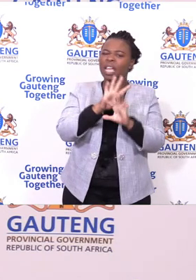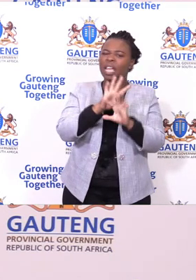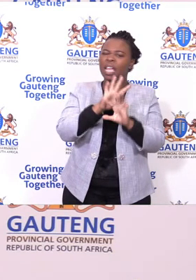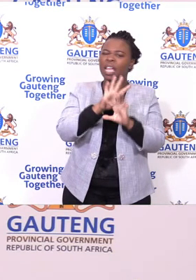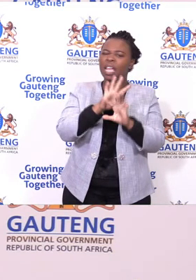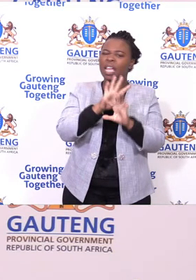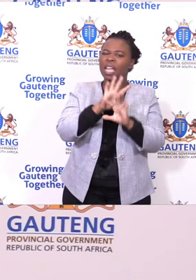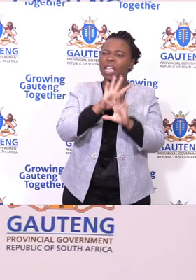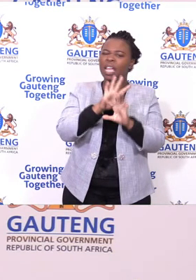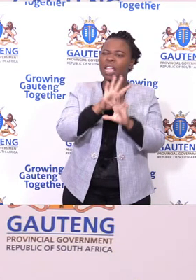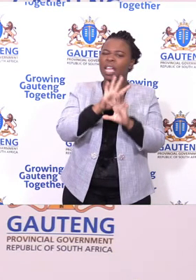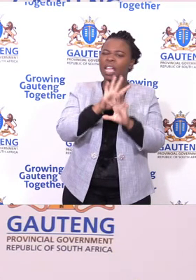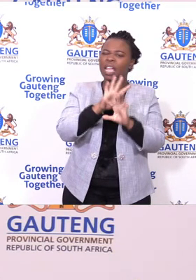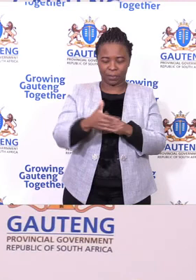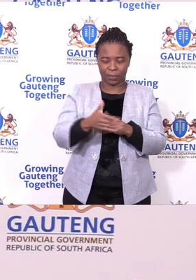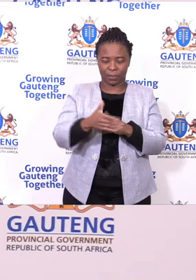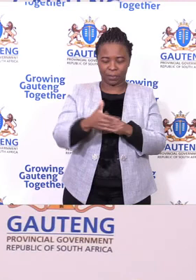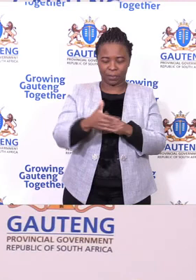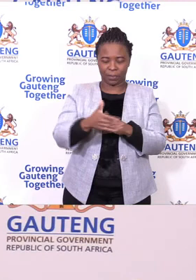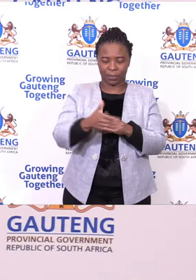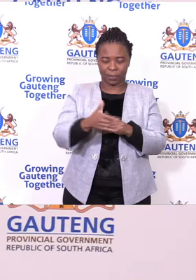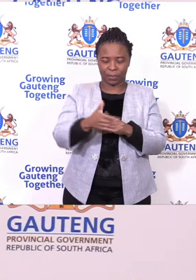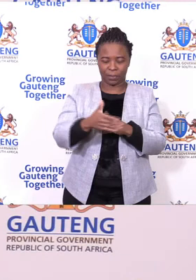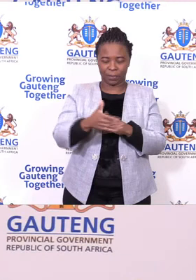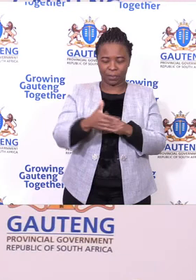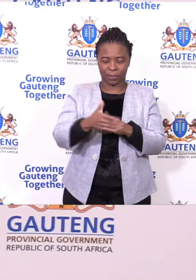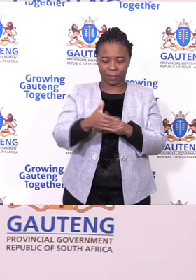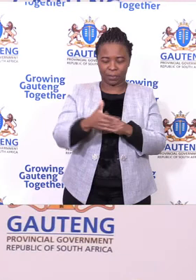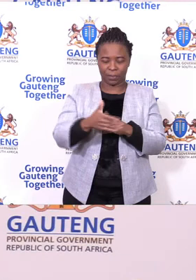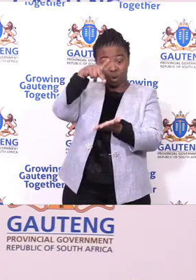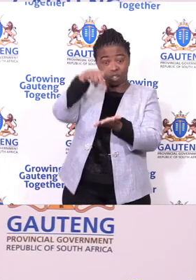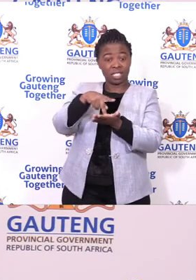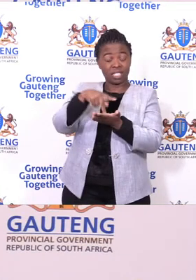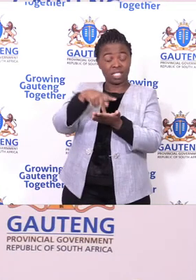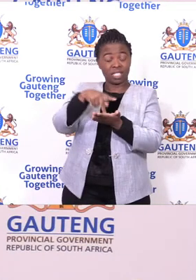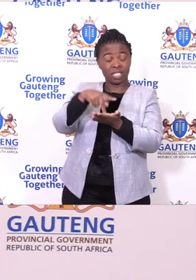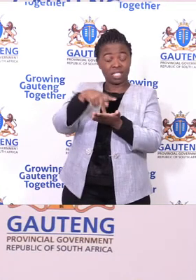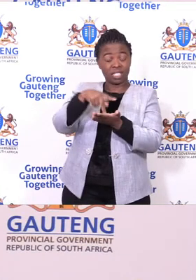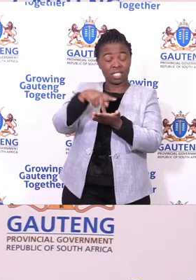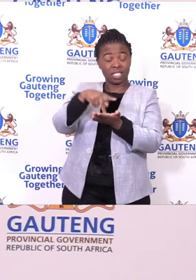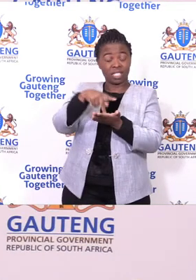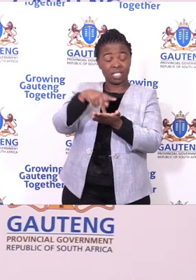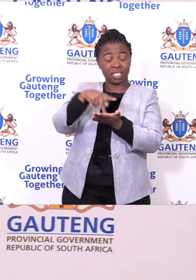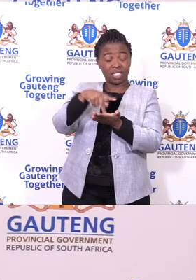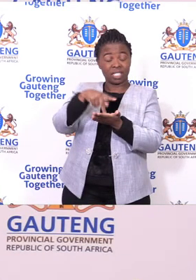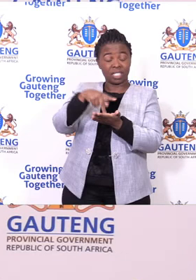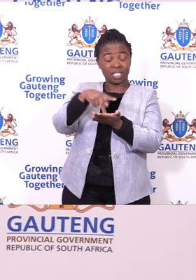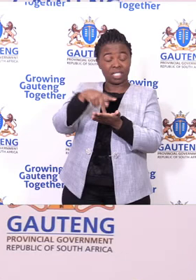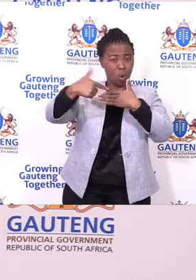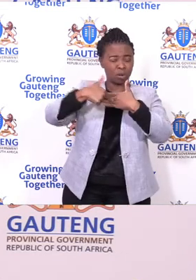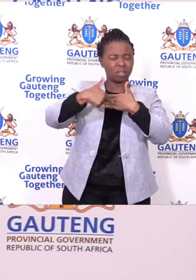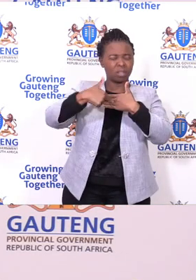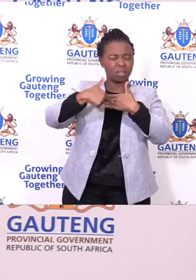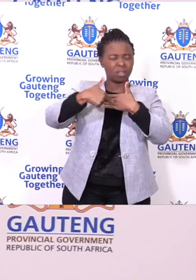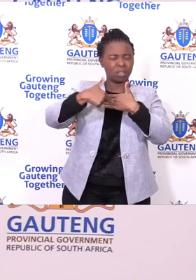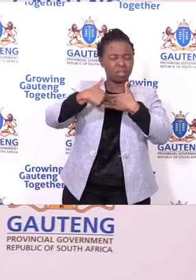problems. Our position as government in terms of closure of schools, we really believe that